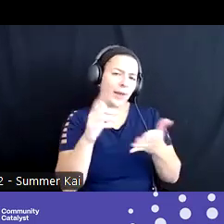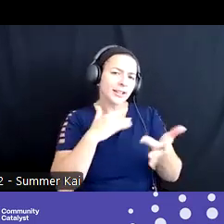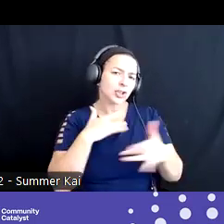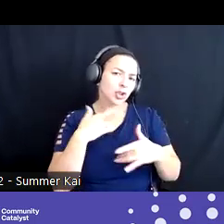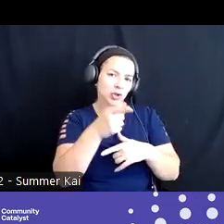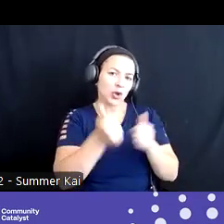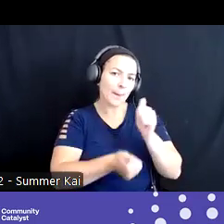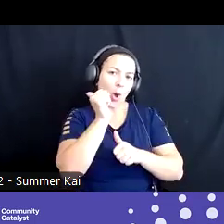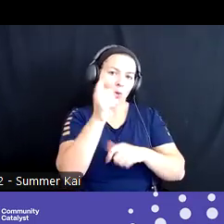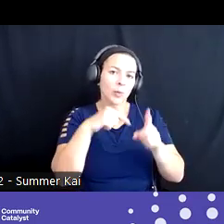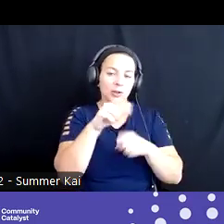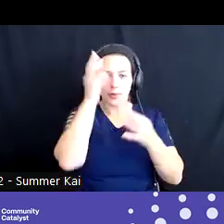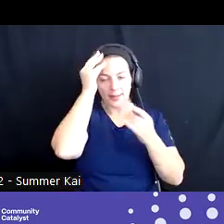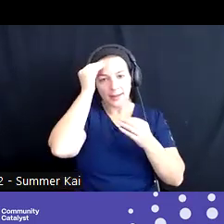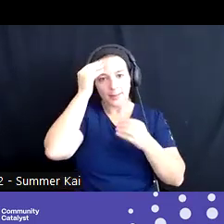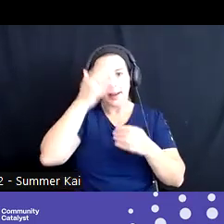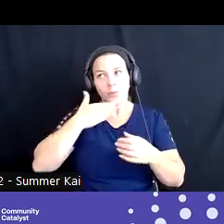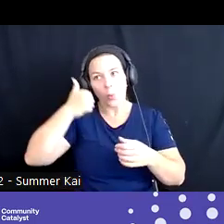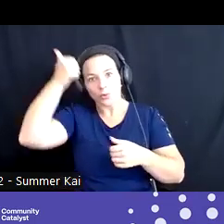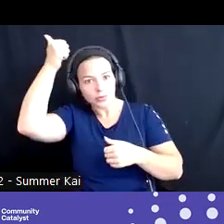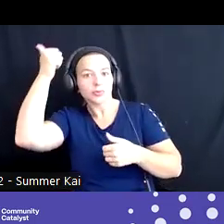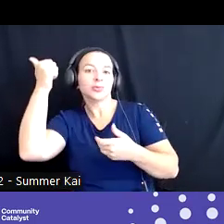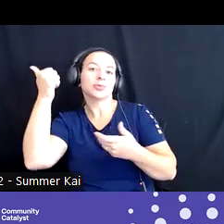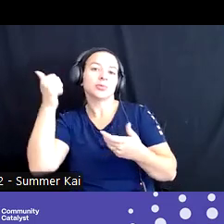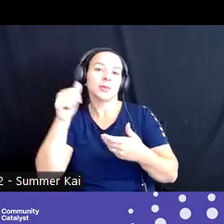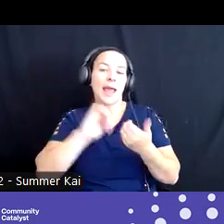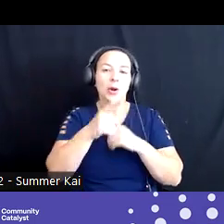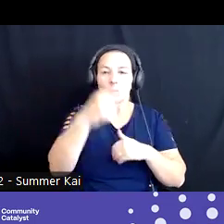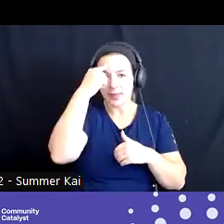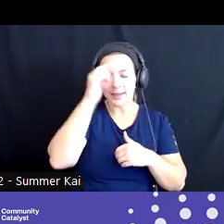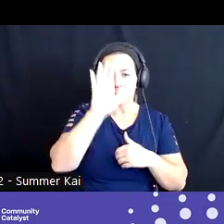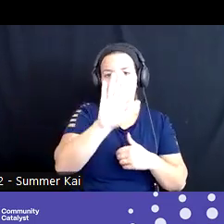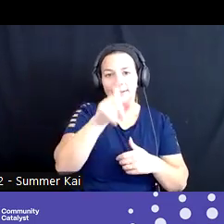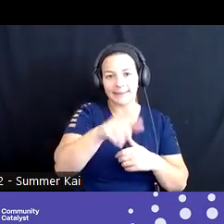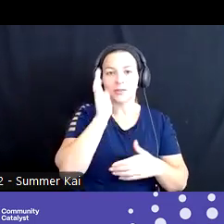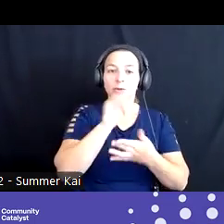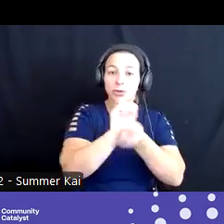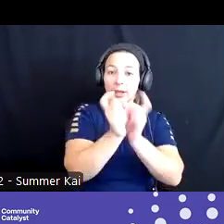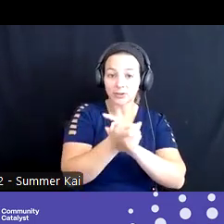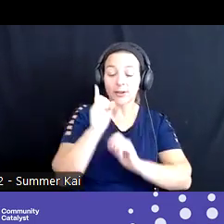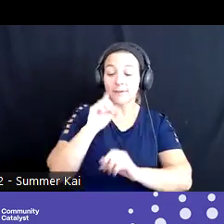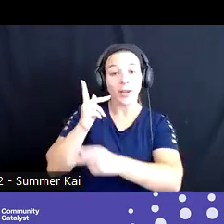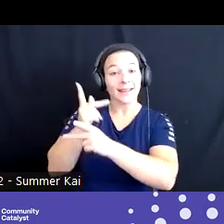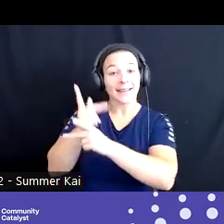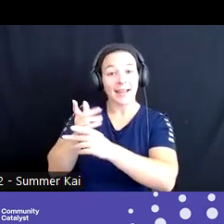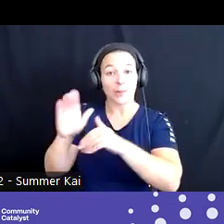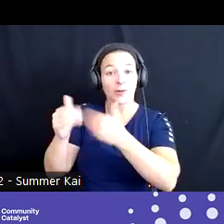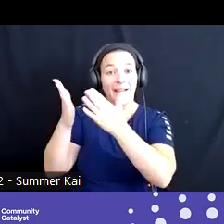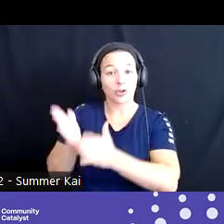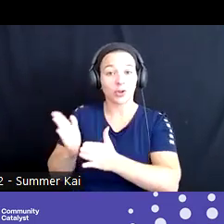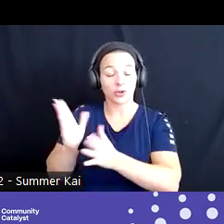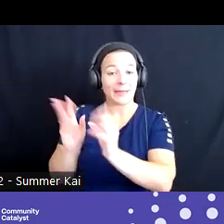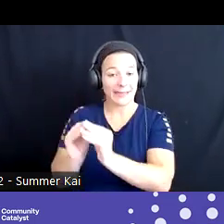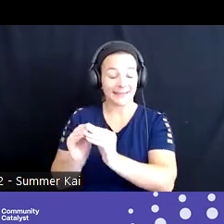most when you think about growing older? And how do you think your needs will change? For the caregiver sessions, we